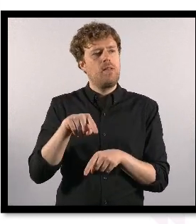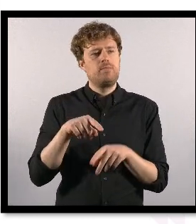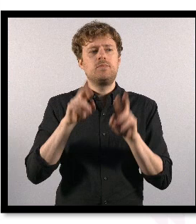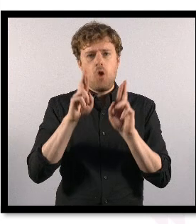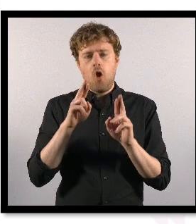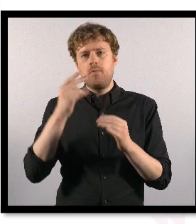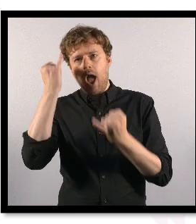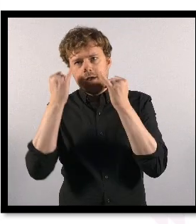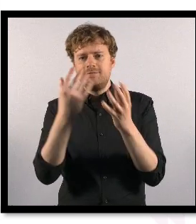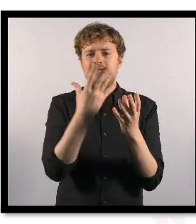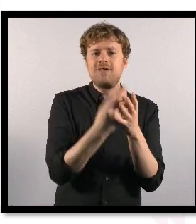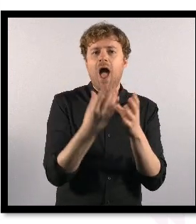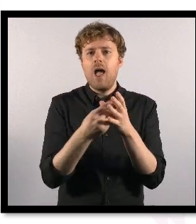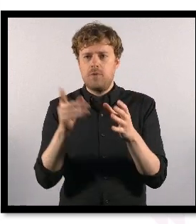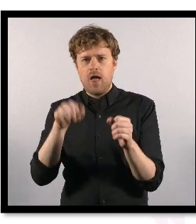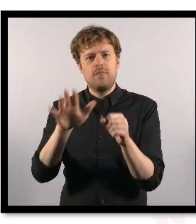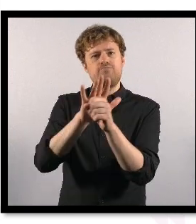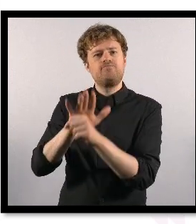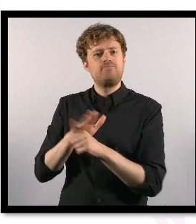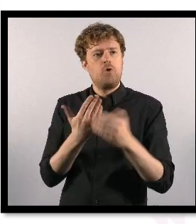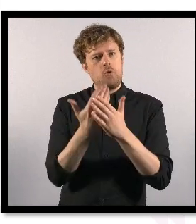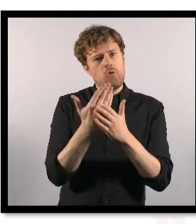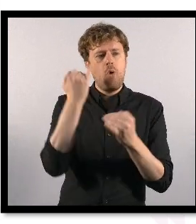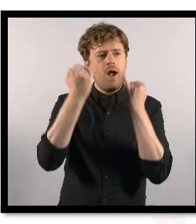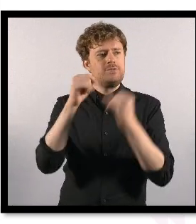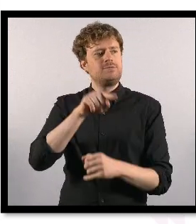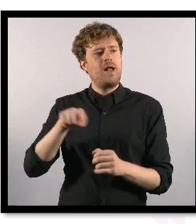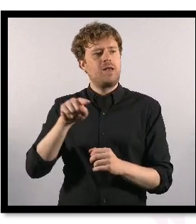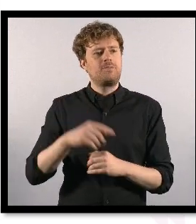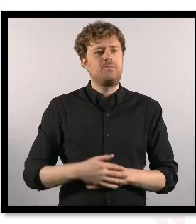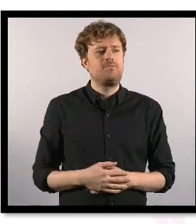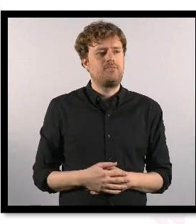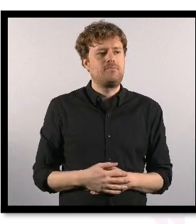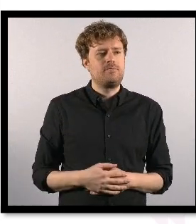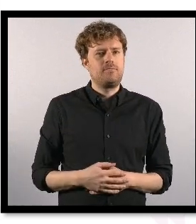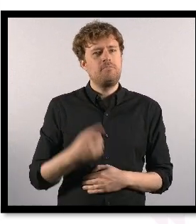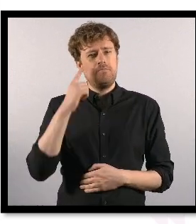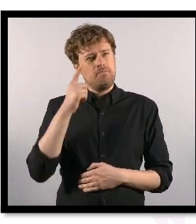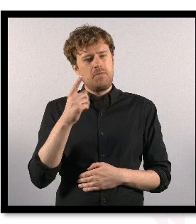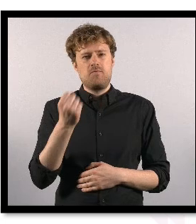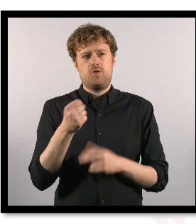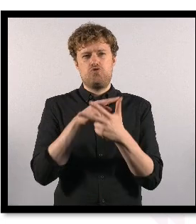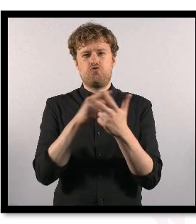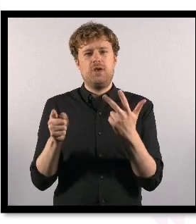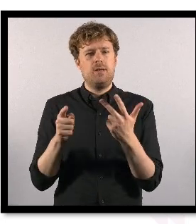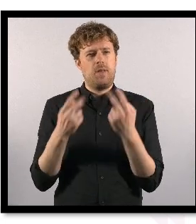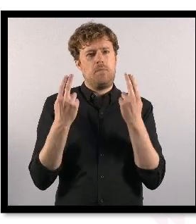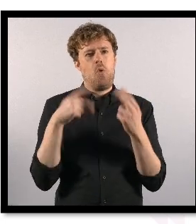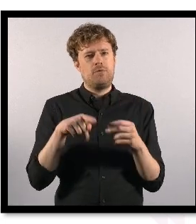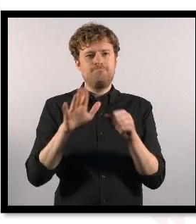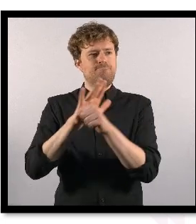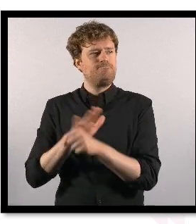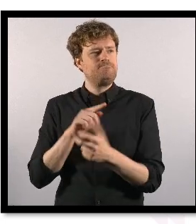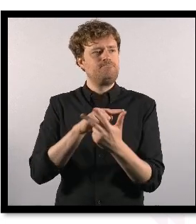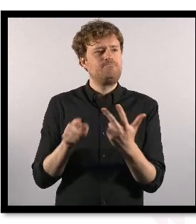ecosystem, we're looking into multi-cluster management and observability. This is still a challenge, especially if you have a cross-provider strategy and if you have